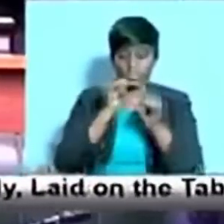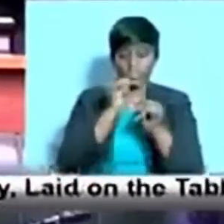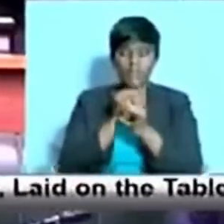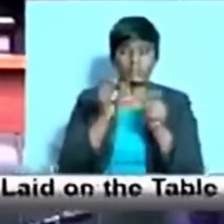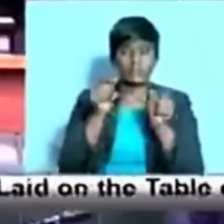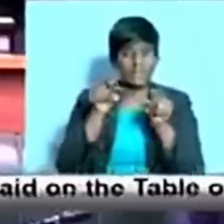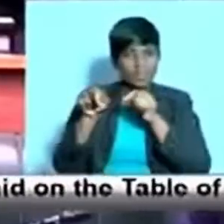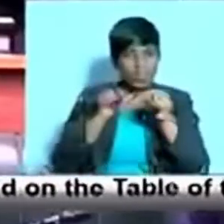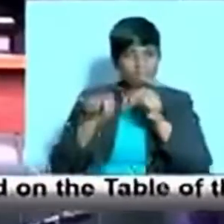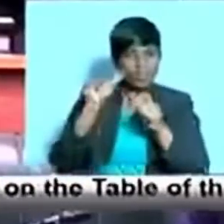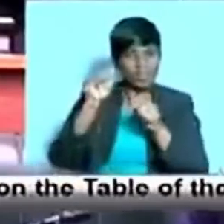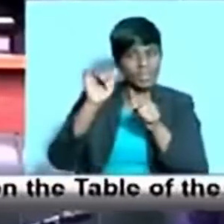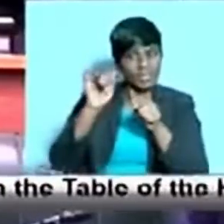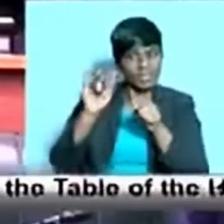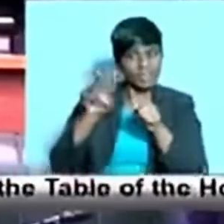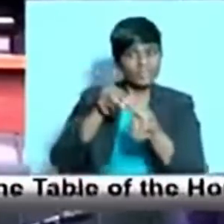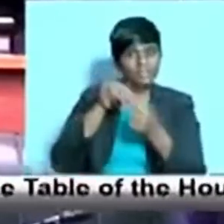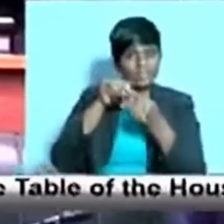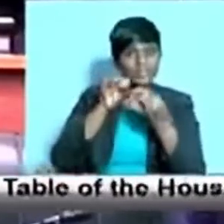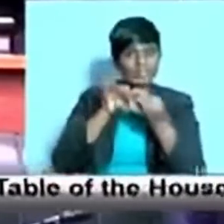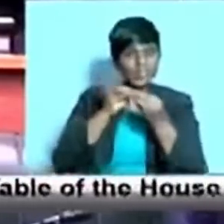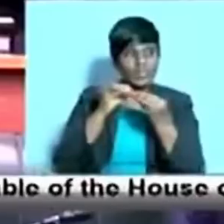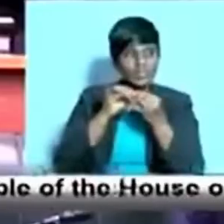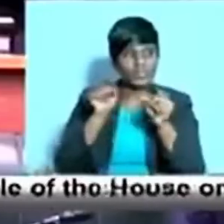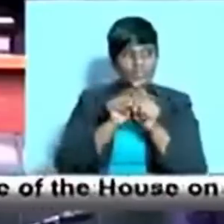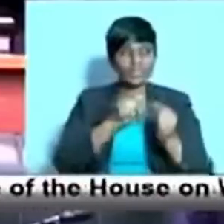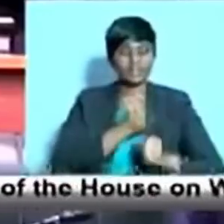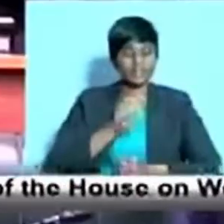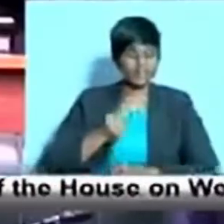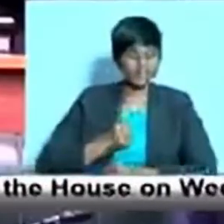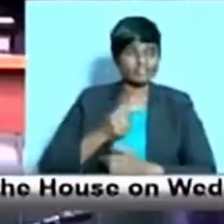artificial intelligence, especially in military,